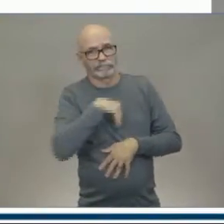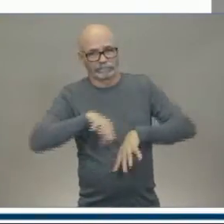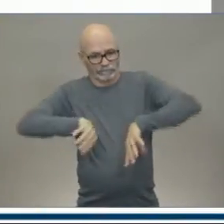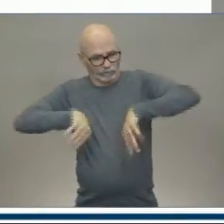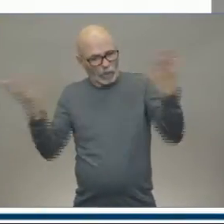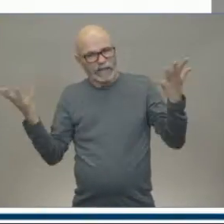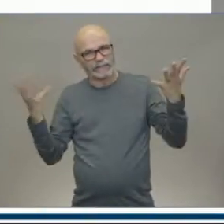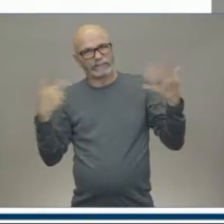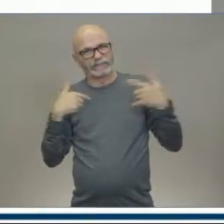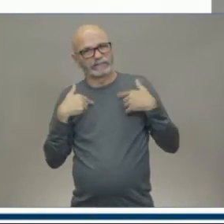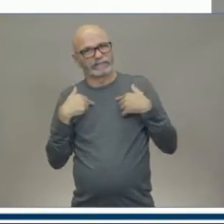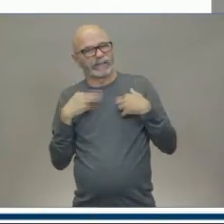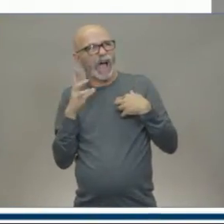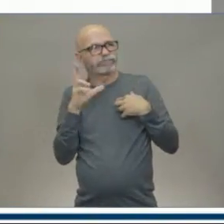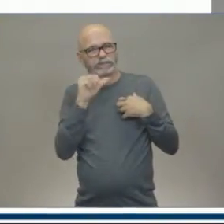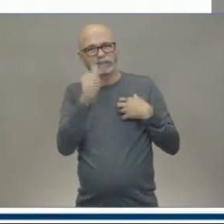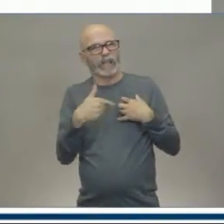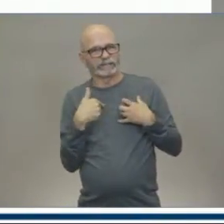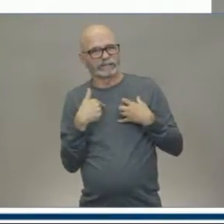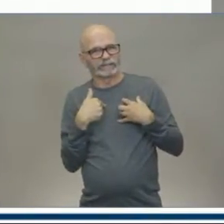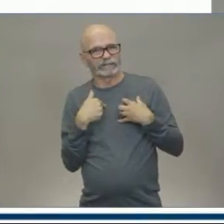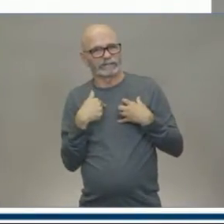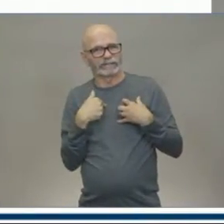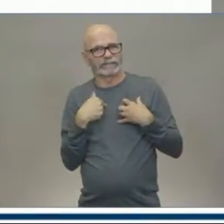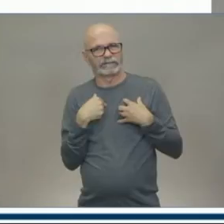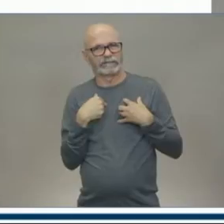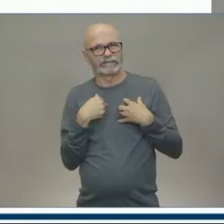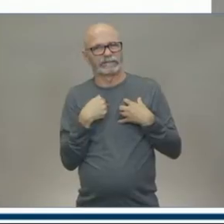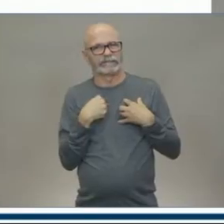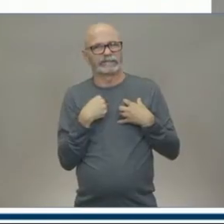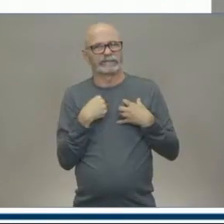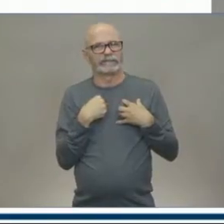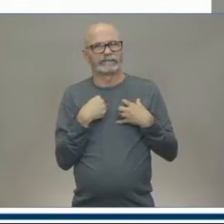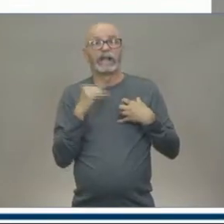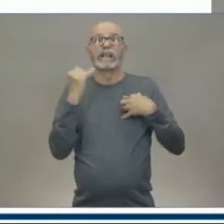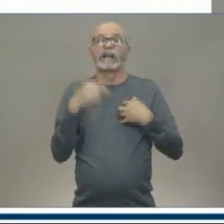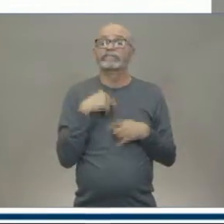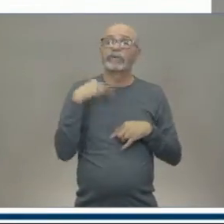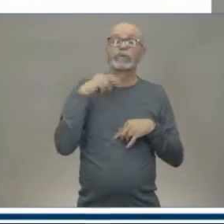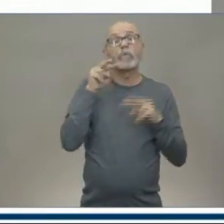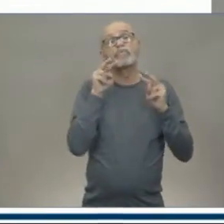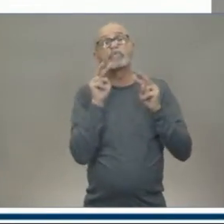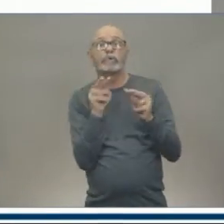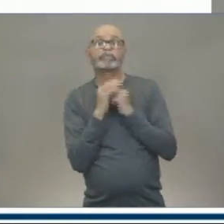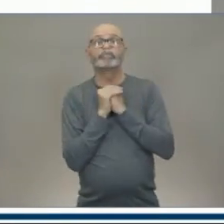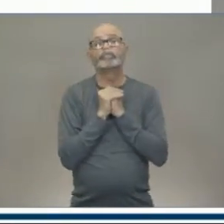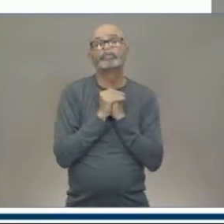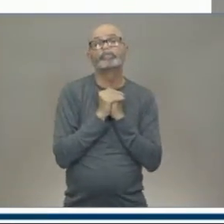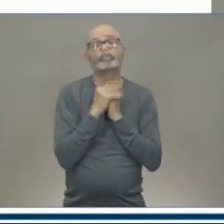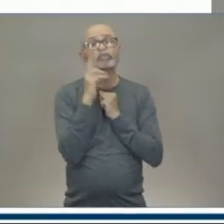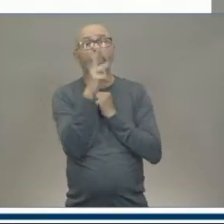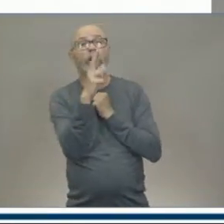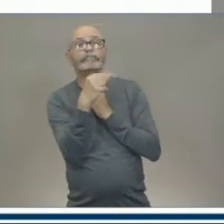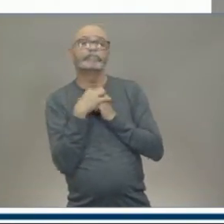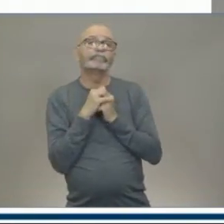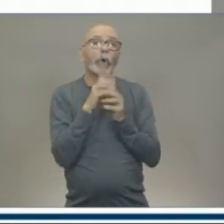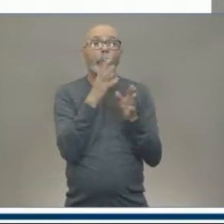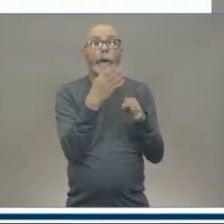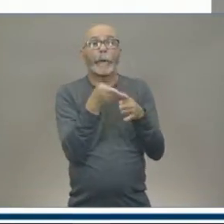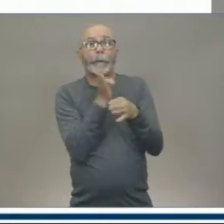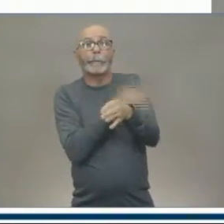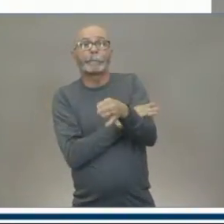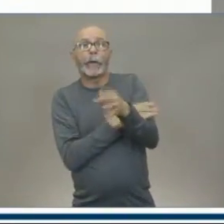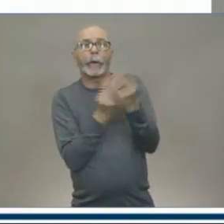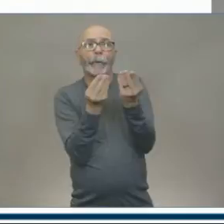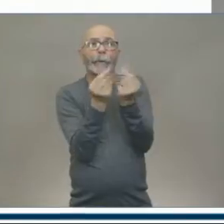not. But we're not going to just watch this and hope that it improves just by the measures we